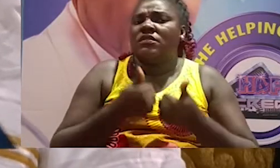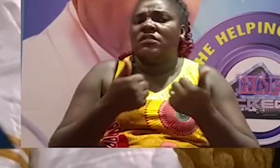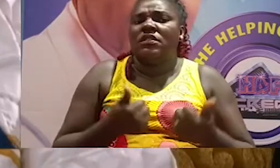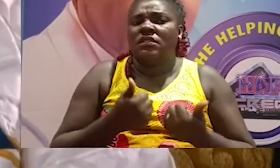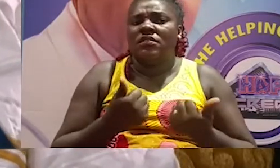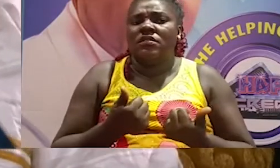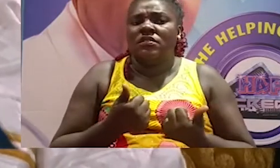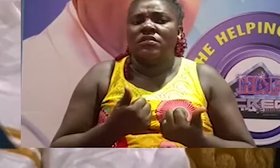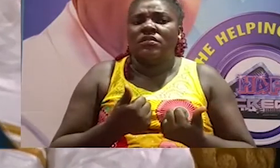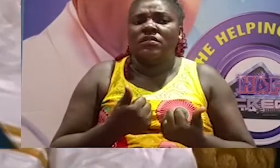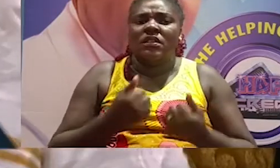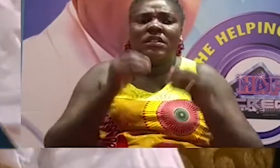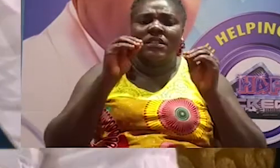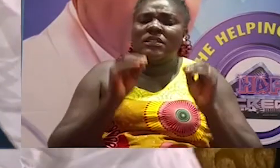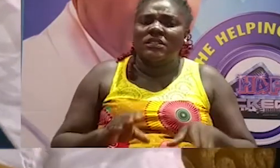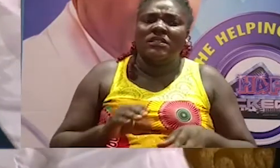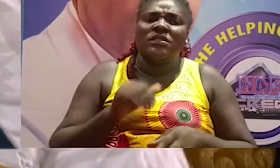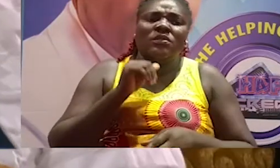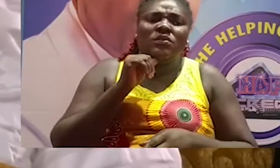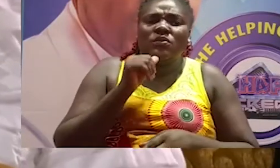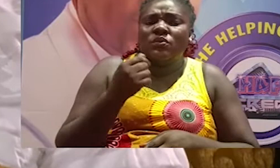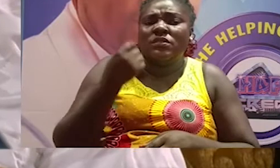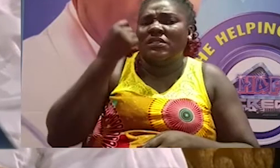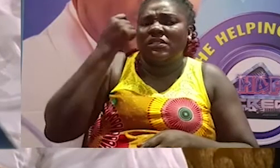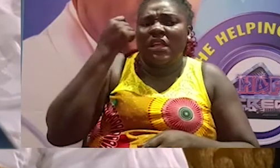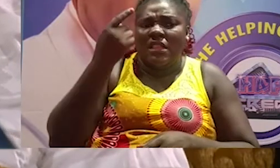teachers don't really understand us.